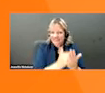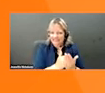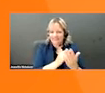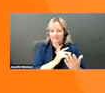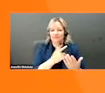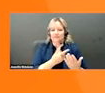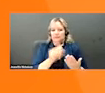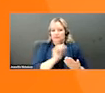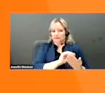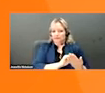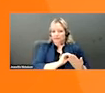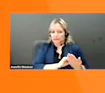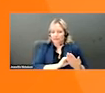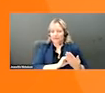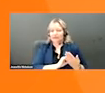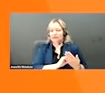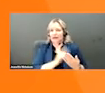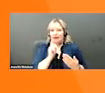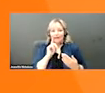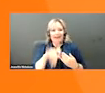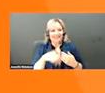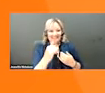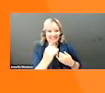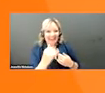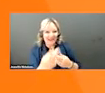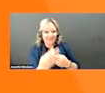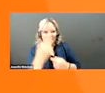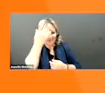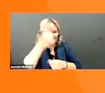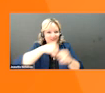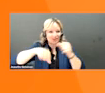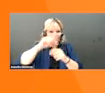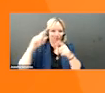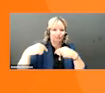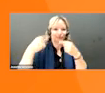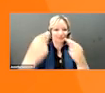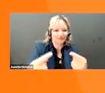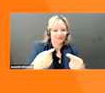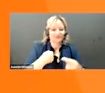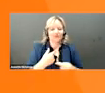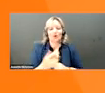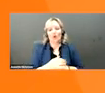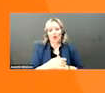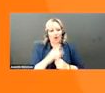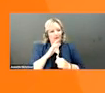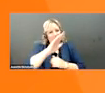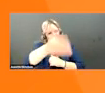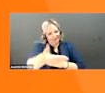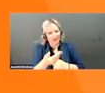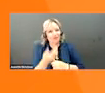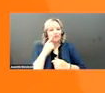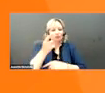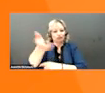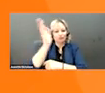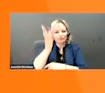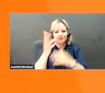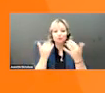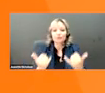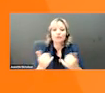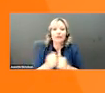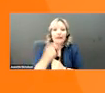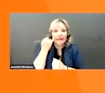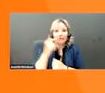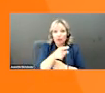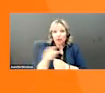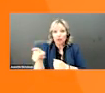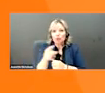back to Innovation Guelph for today's Toolkit Tuesday. If anyone on today's call would like to connect with Barbara, please